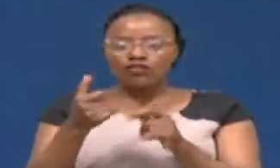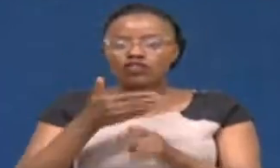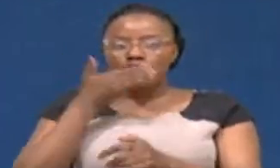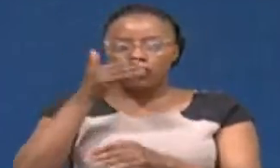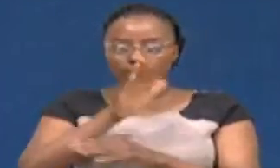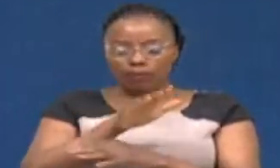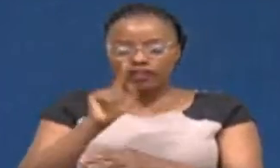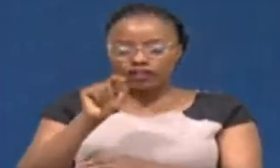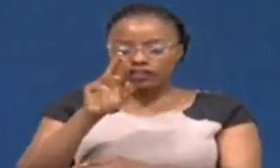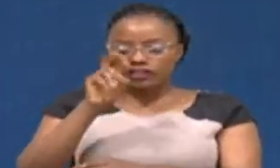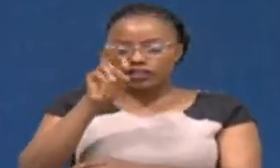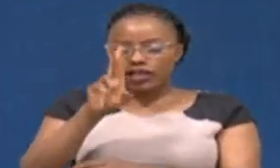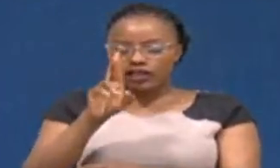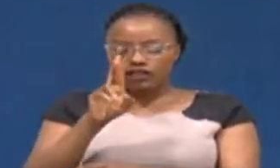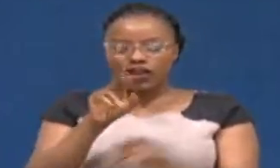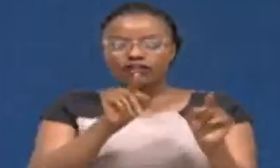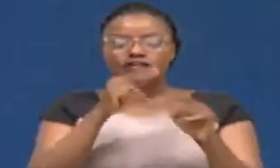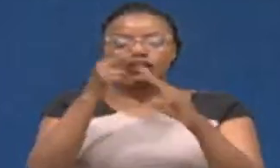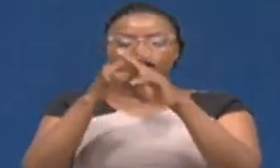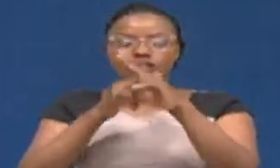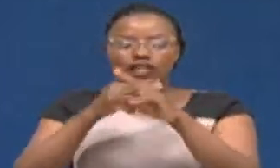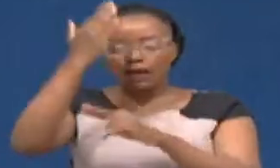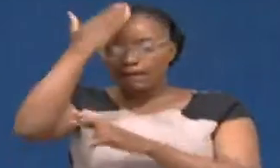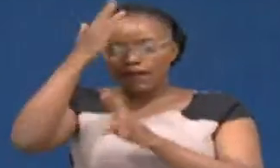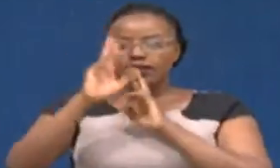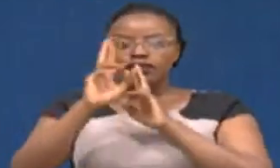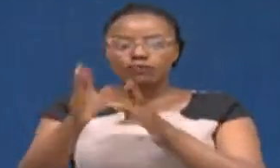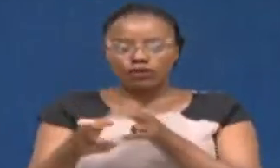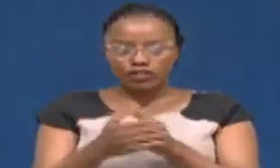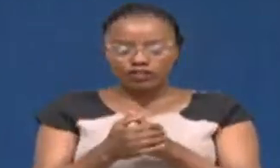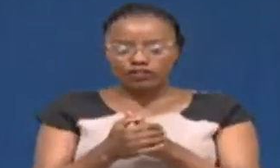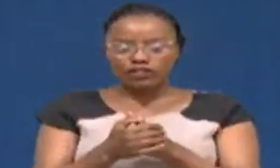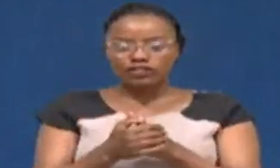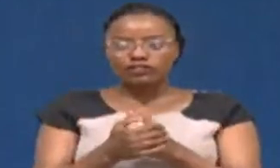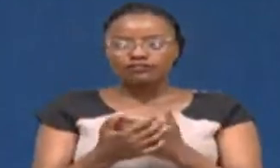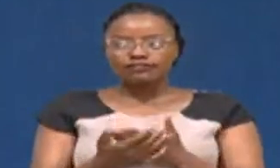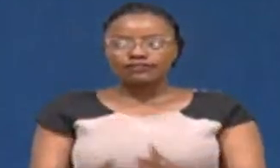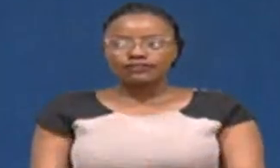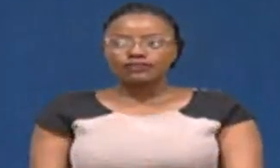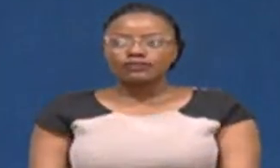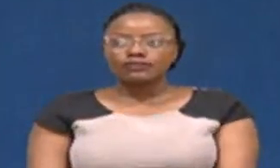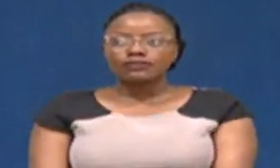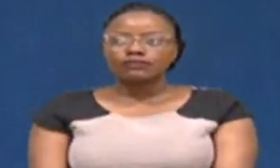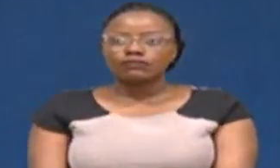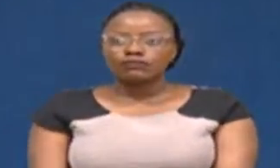some of your feedback at Trevor Mbidi at Citizen TV Kenya. Use the hashtag Monday Report. We'll be back in just a bit.